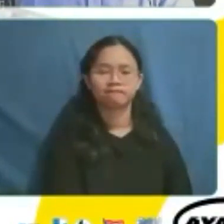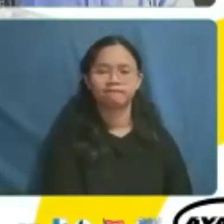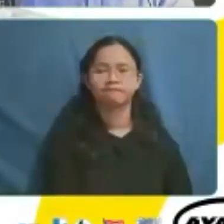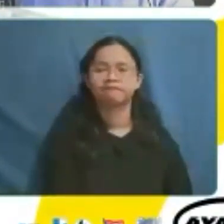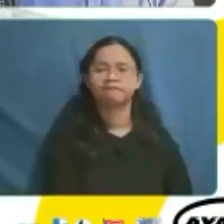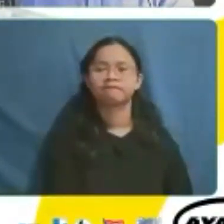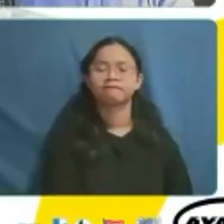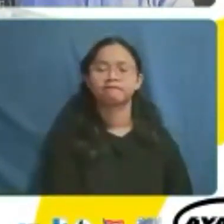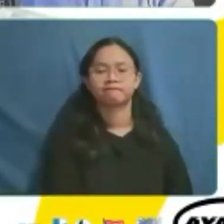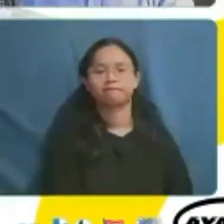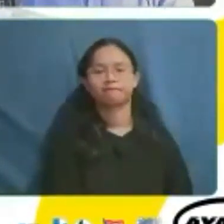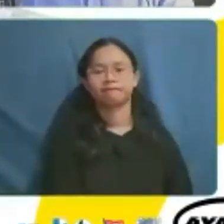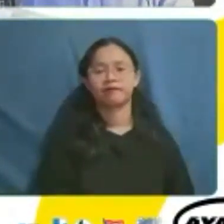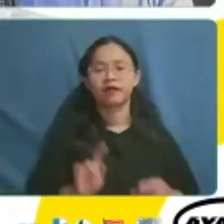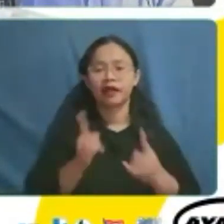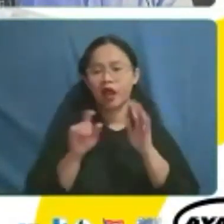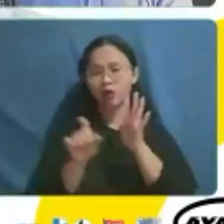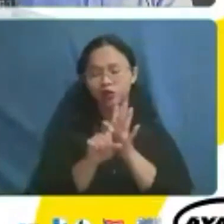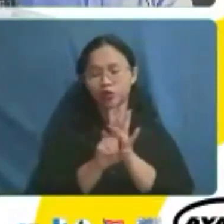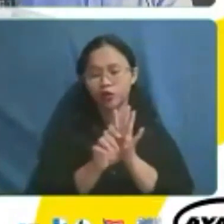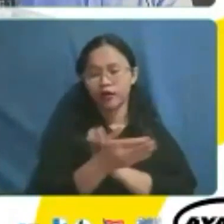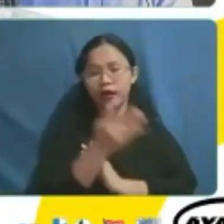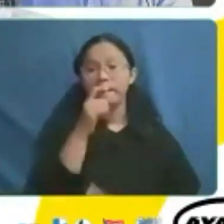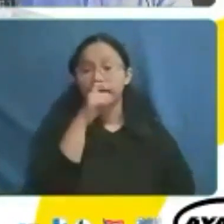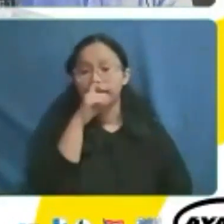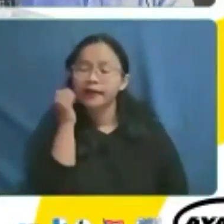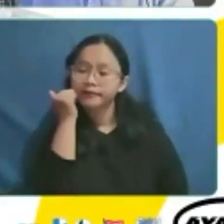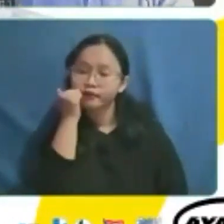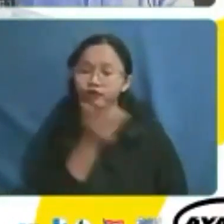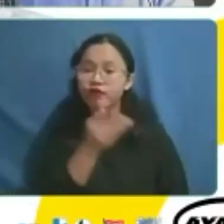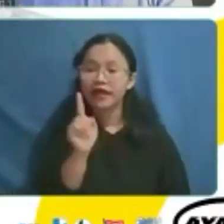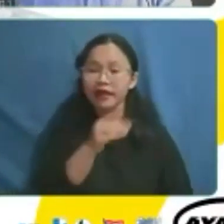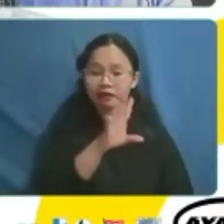your exposure to air pollution. Or you might be able to move